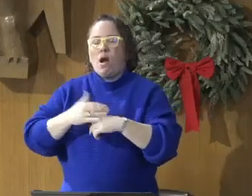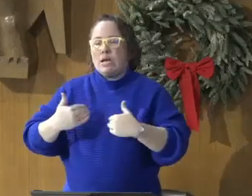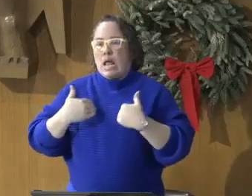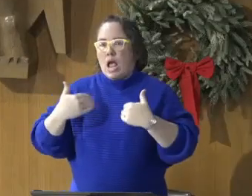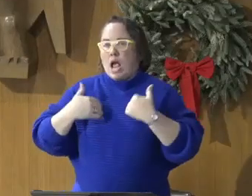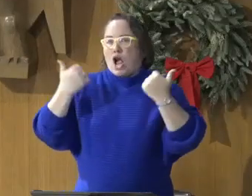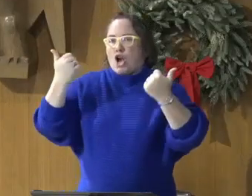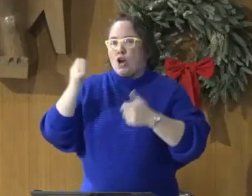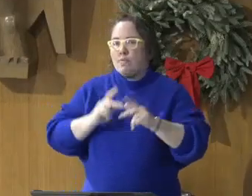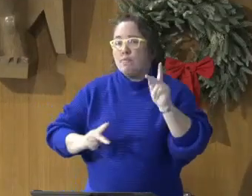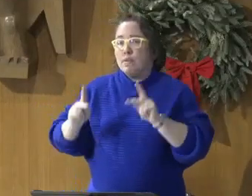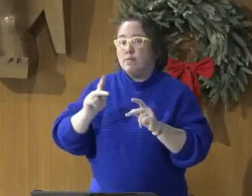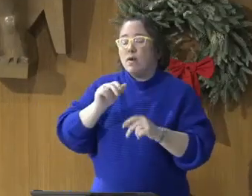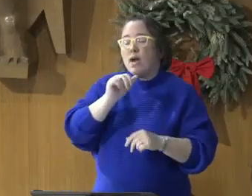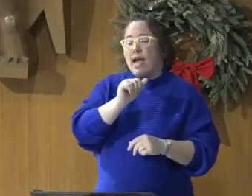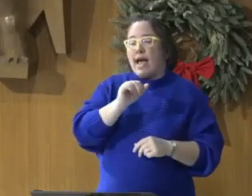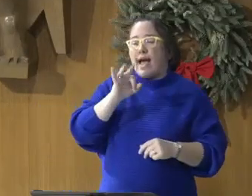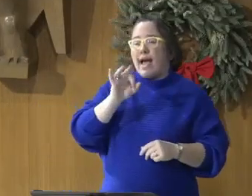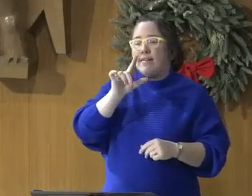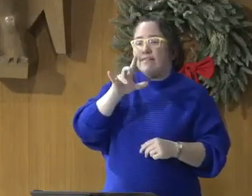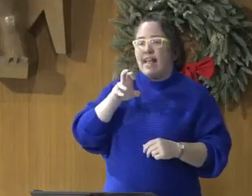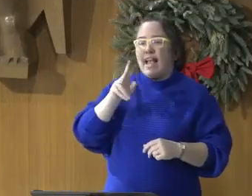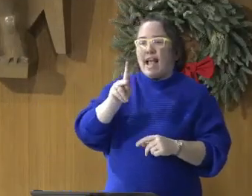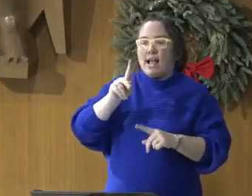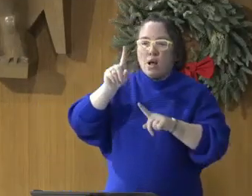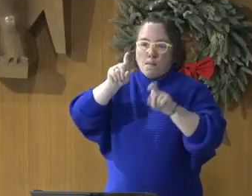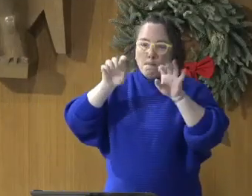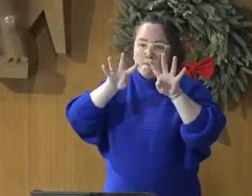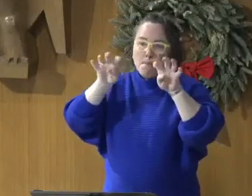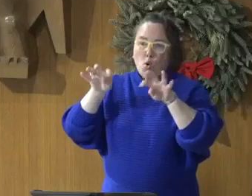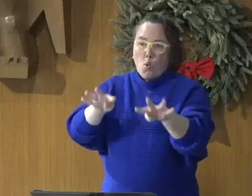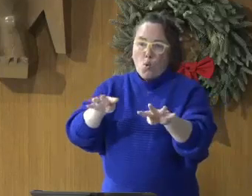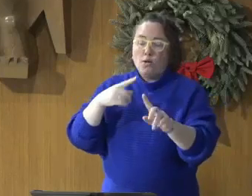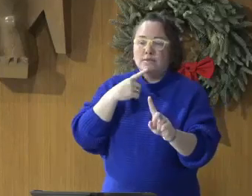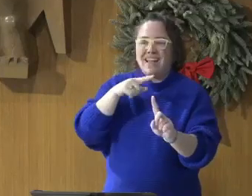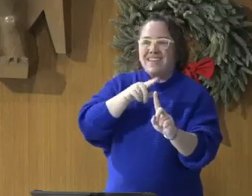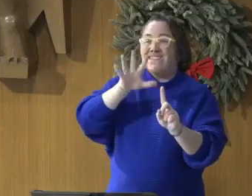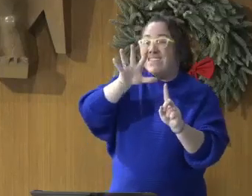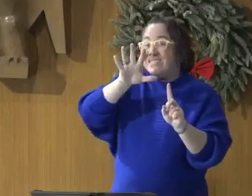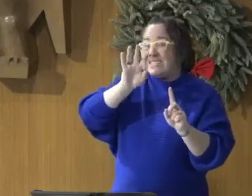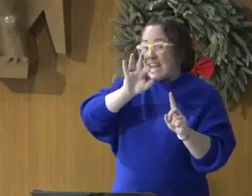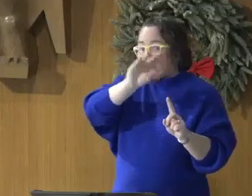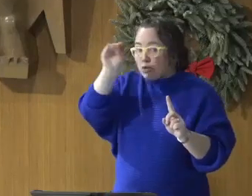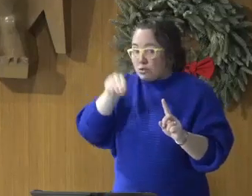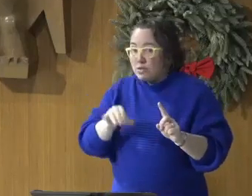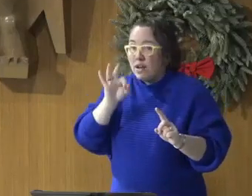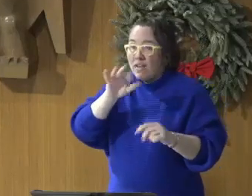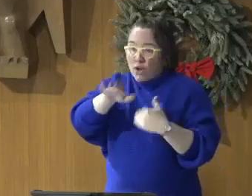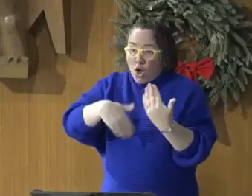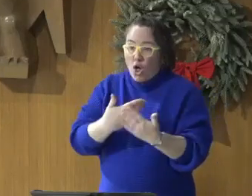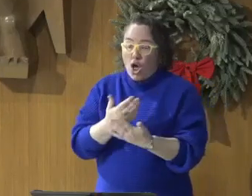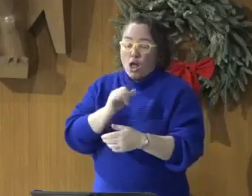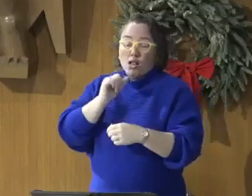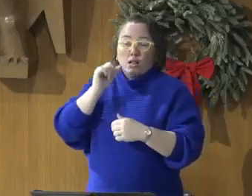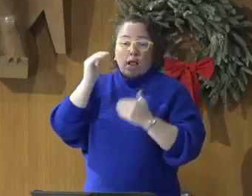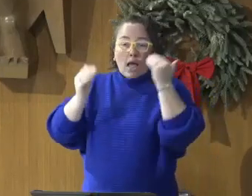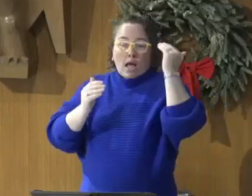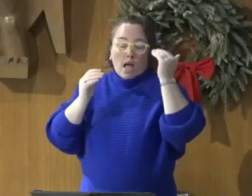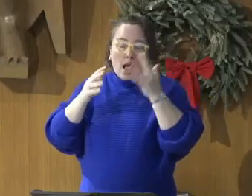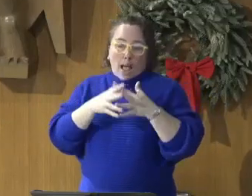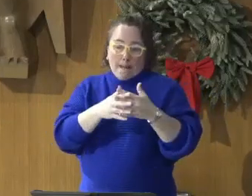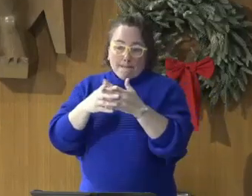Aflac poll in 2022 showed that 59% of American employees experience